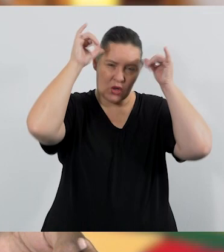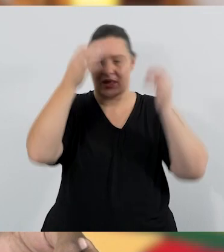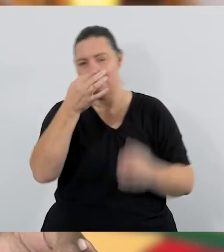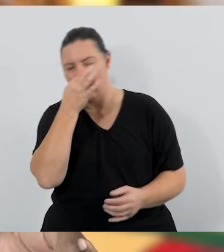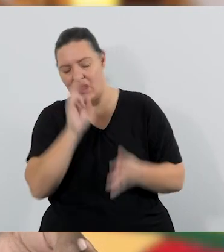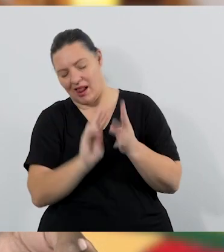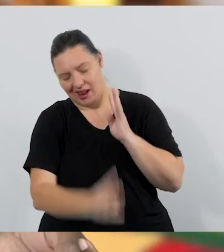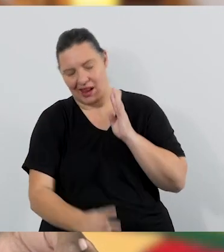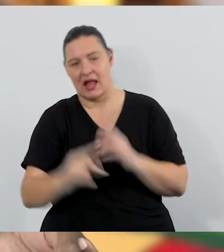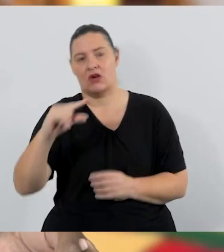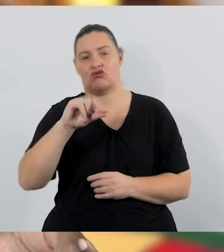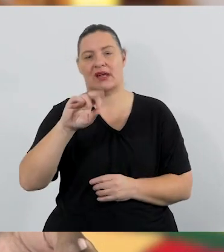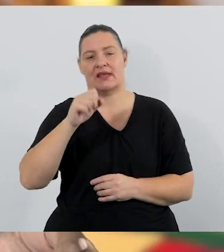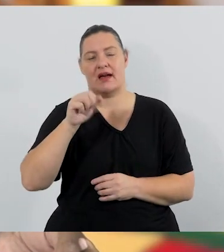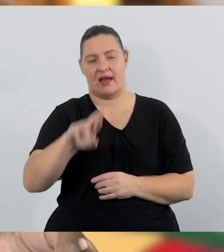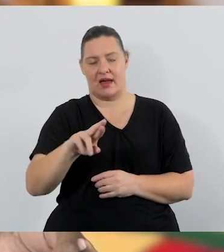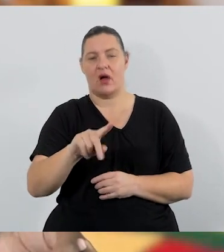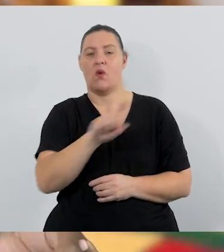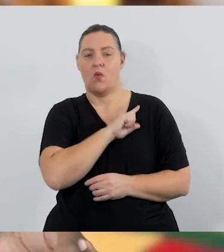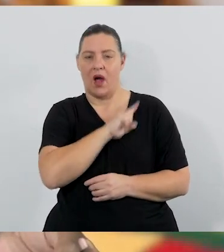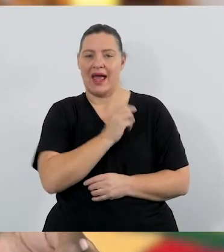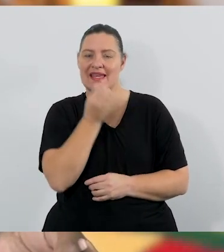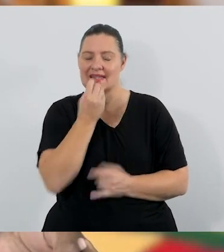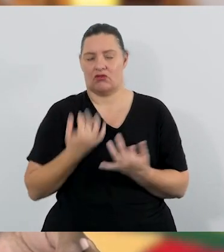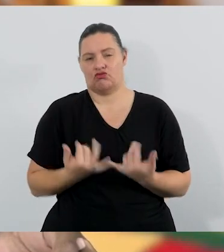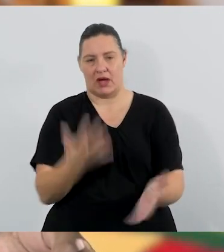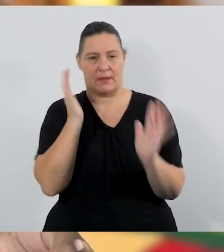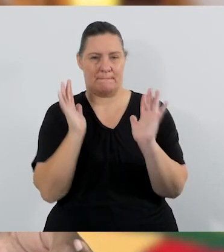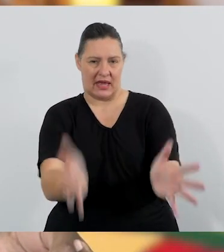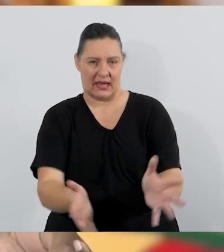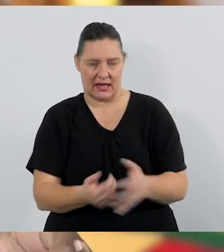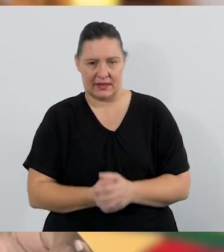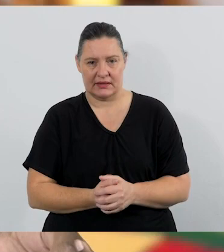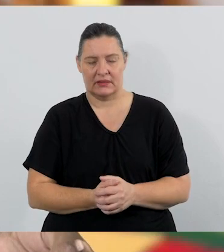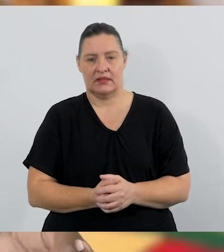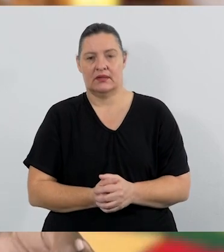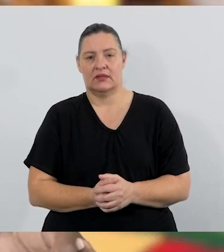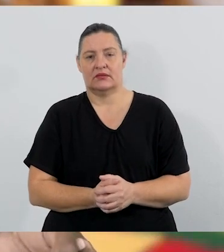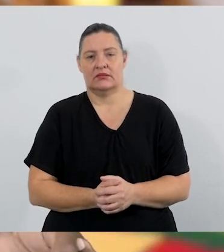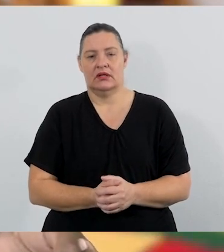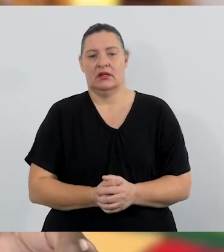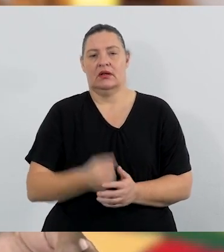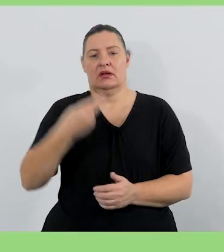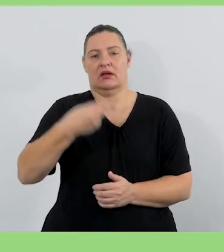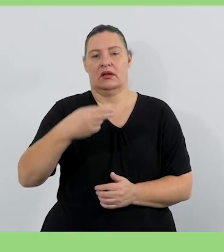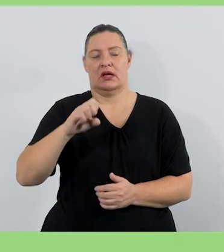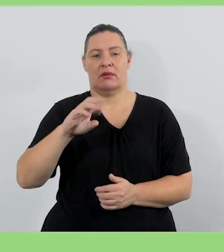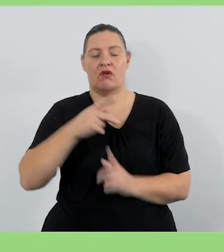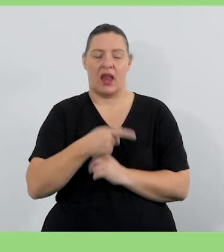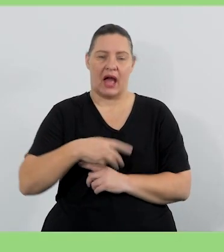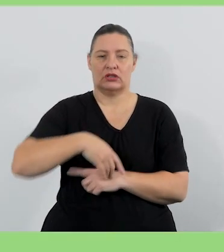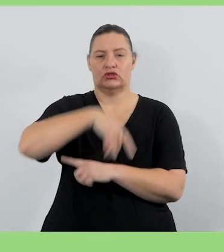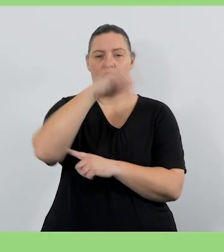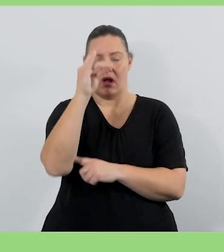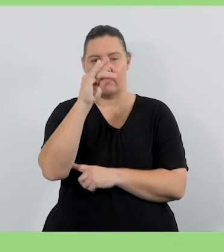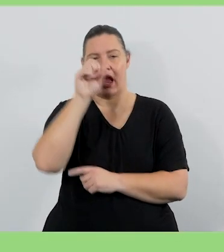all grouped as grazers because they are only eating the grass. And then we have herbivores such as giraffes